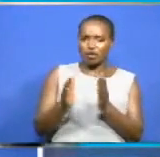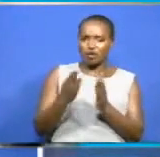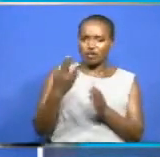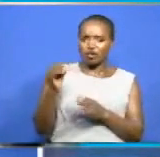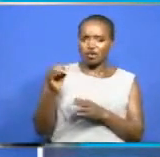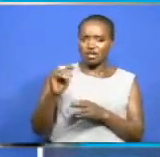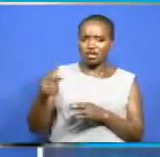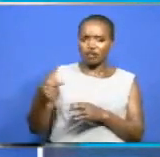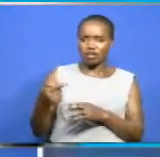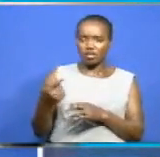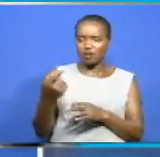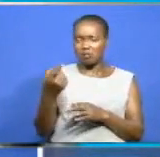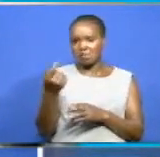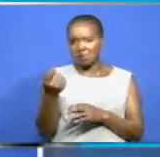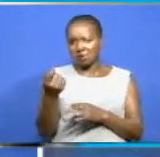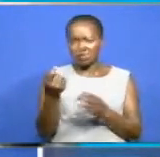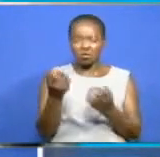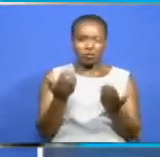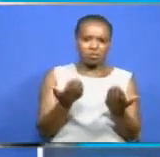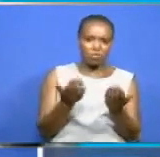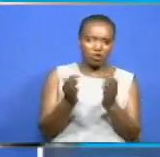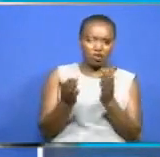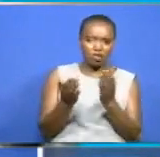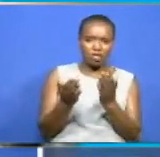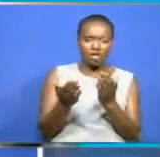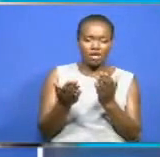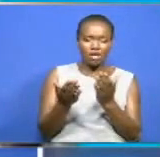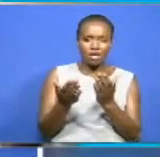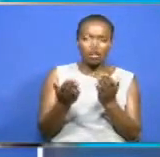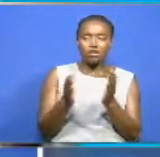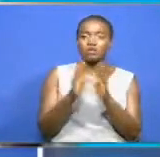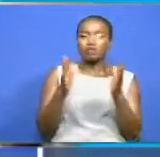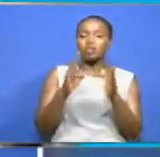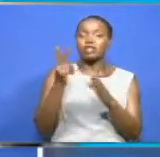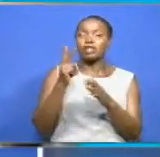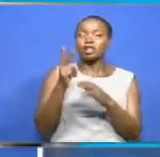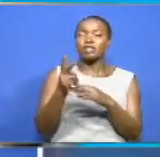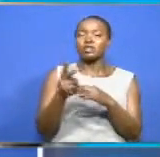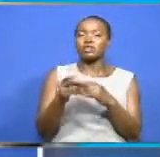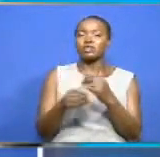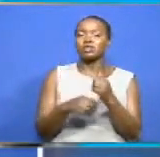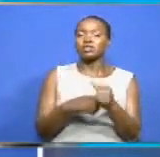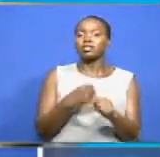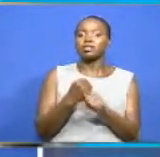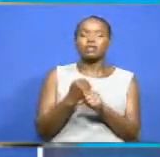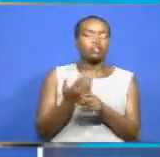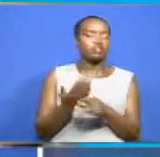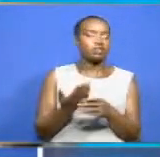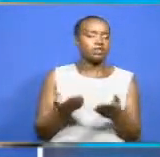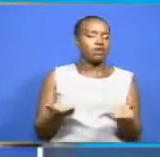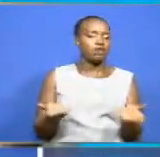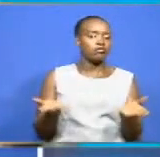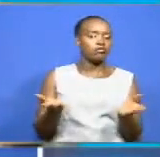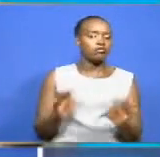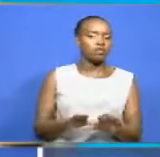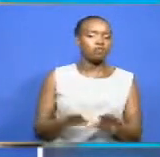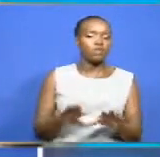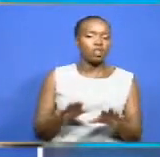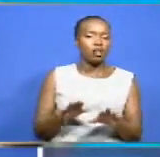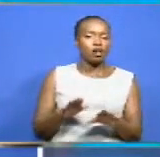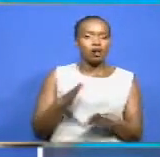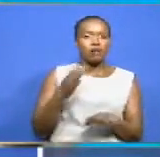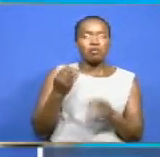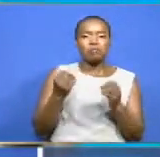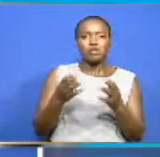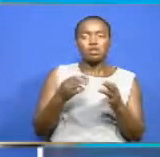400,000 micro, small, and medium enterprises do not even celebrate their second birthday. And this comes when, you know,